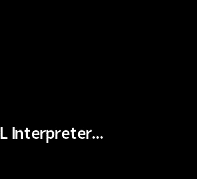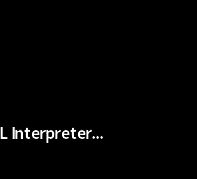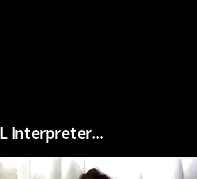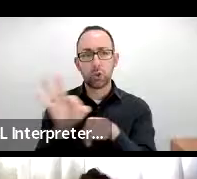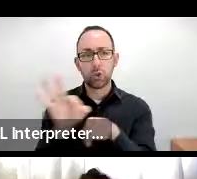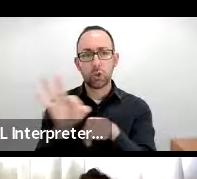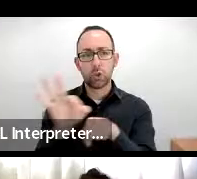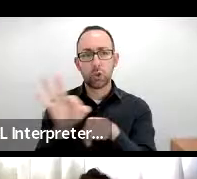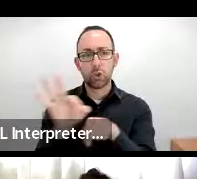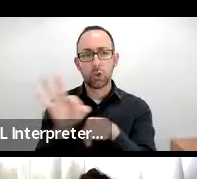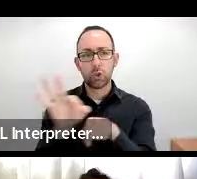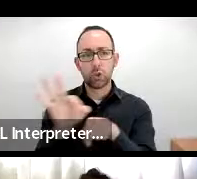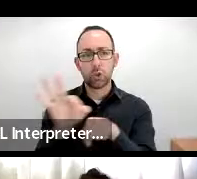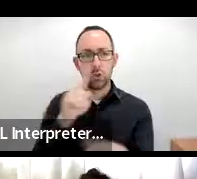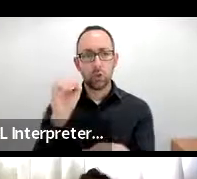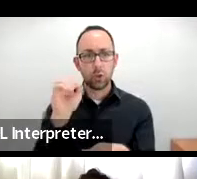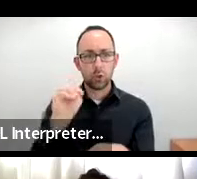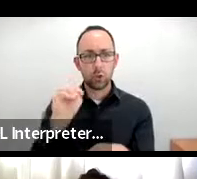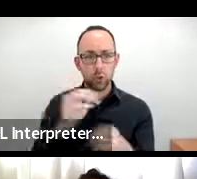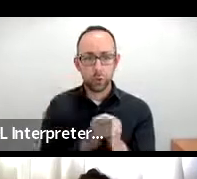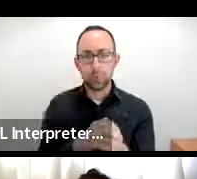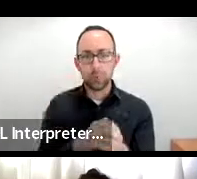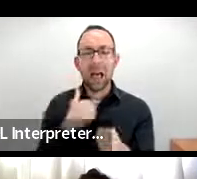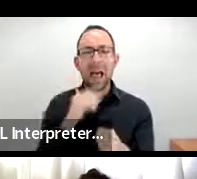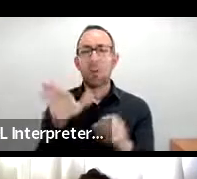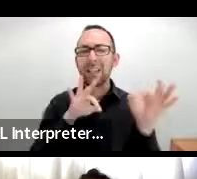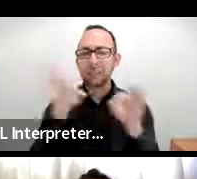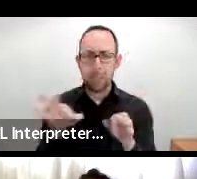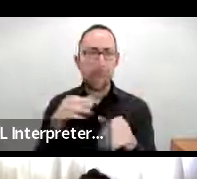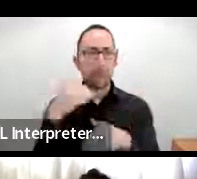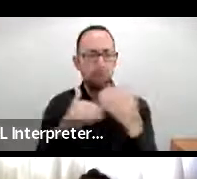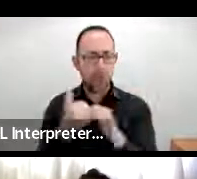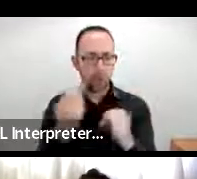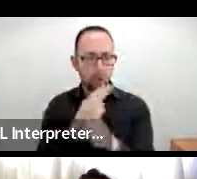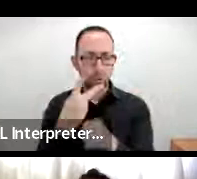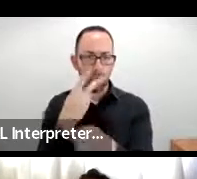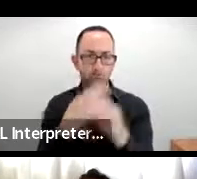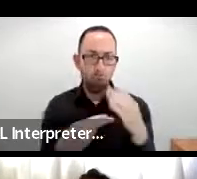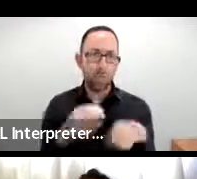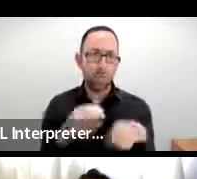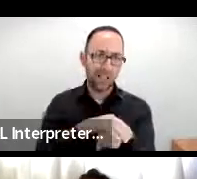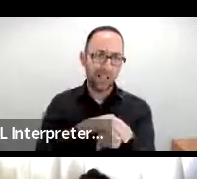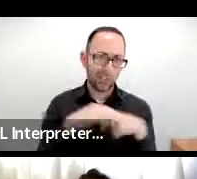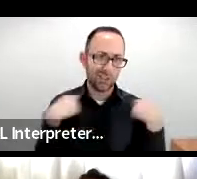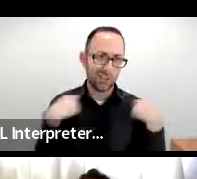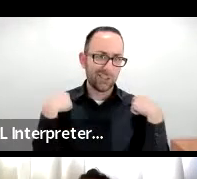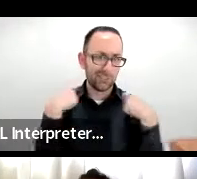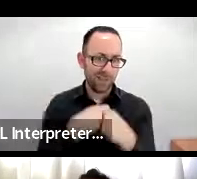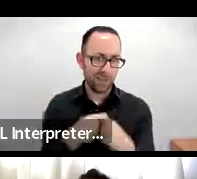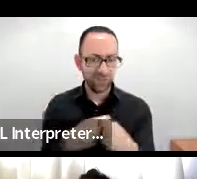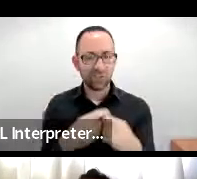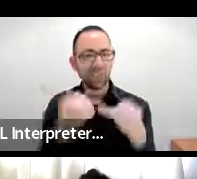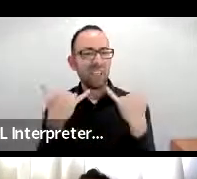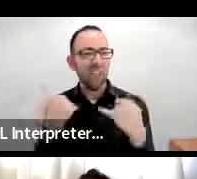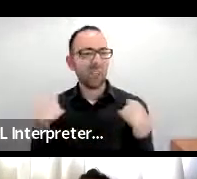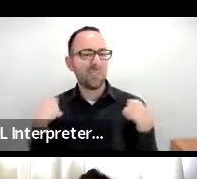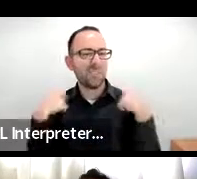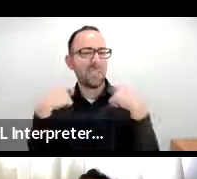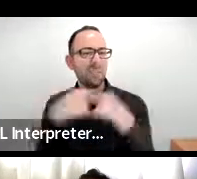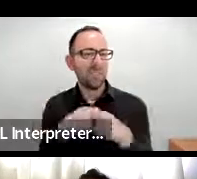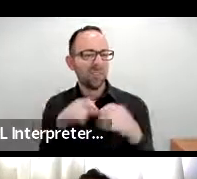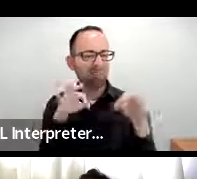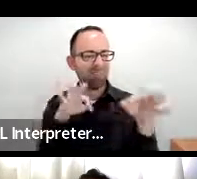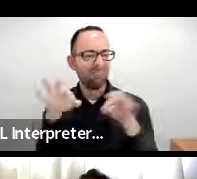So I'm going to do this in English and in Spanish. Buenas tardes, mi nombre es Sandra, les damos la bienvenida. Voy a ser